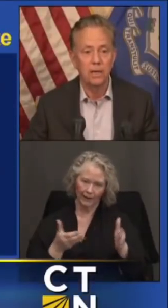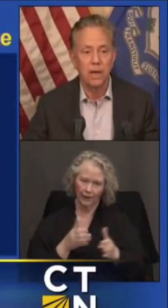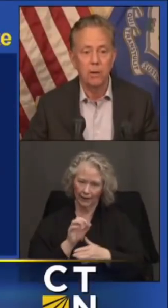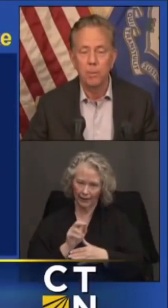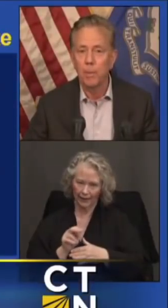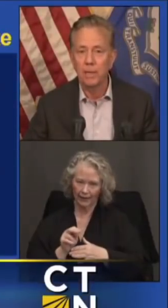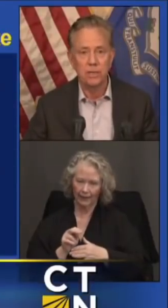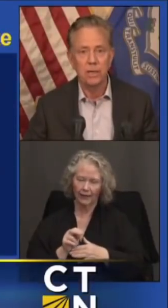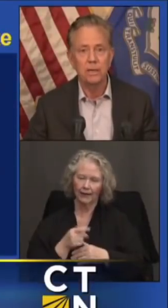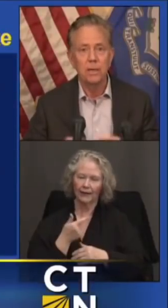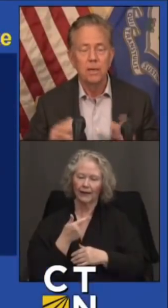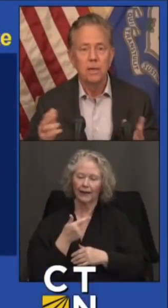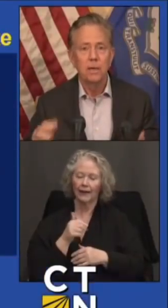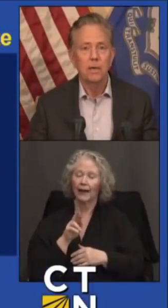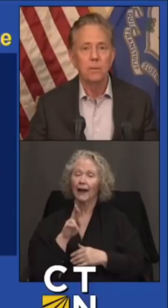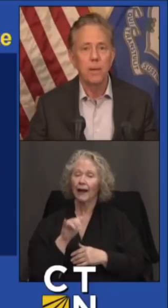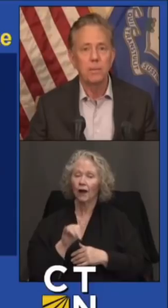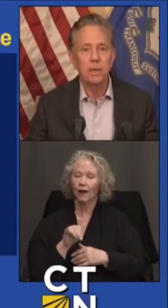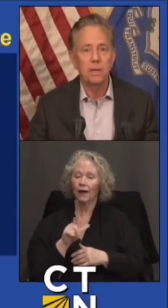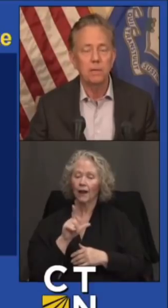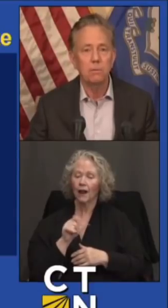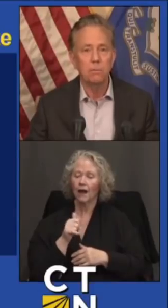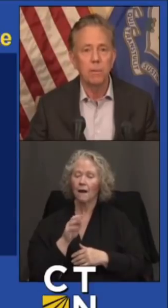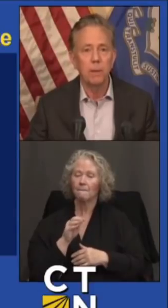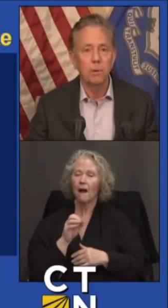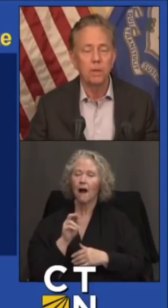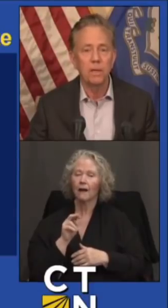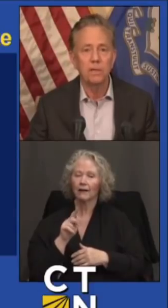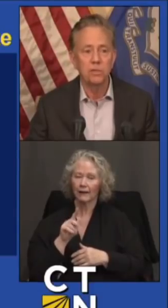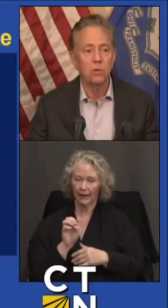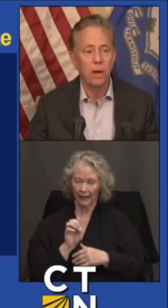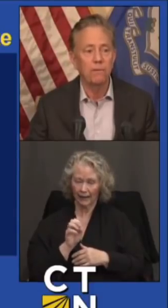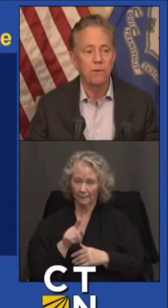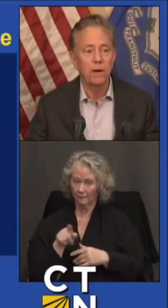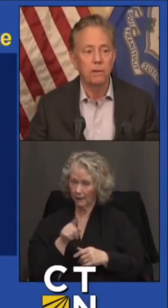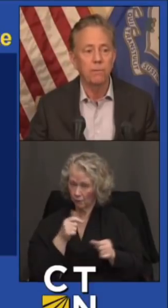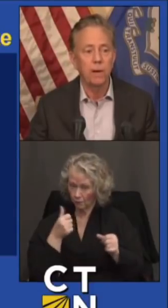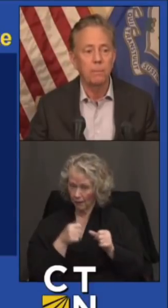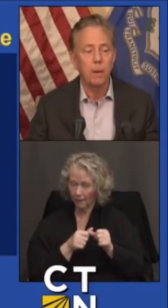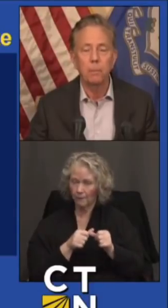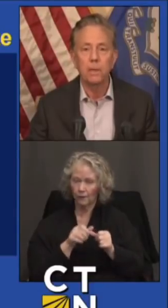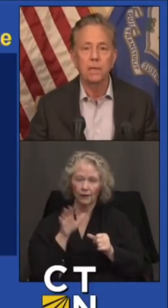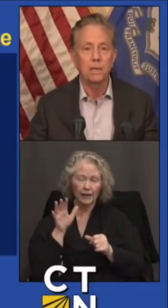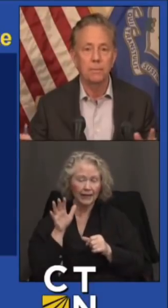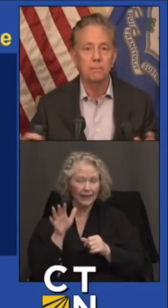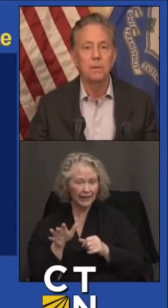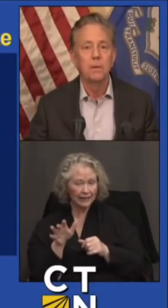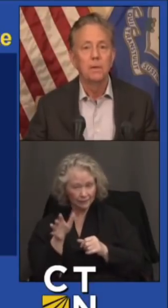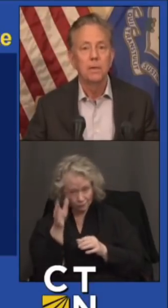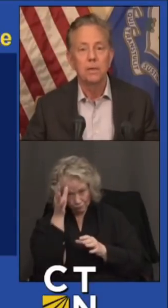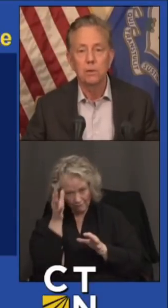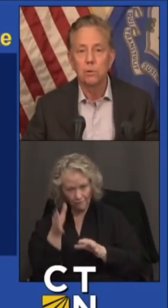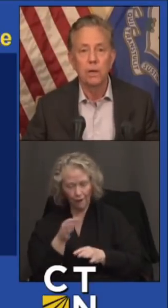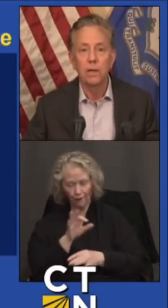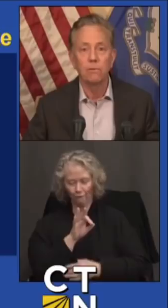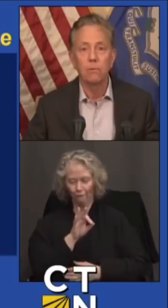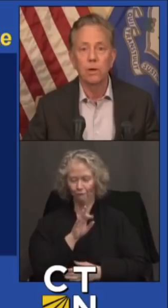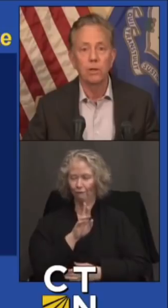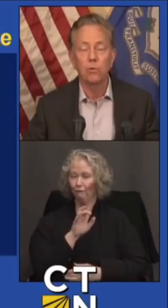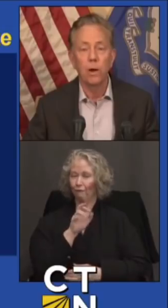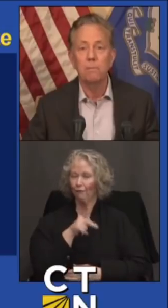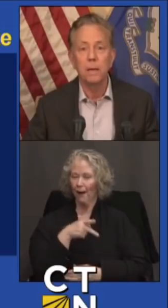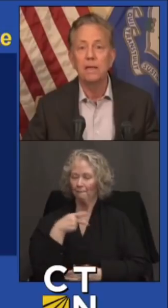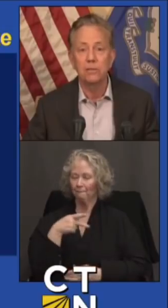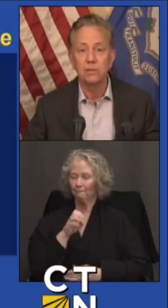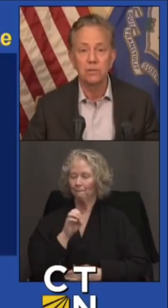Connecticut, Gary Bamonte. You maybe remember that his grandfather, Frank Pepe, creator of one of